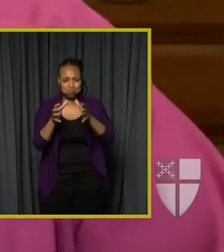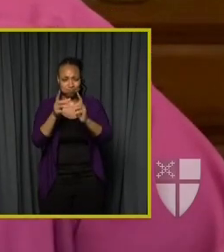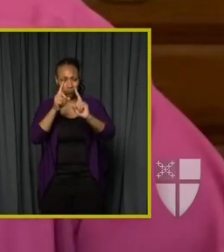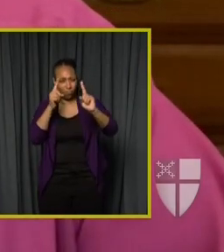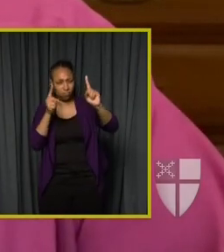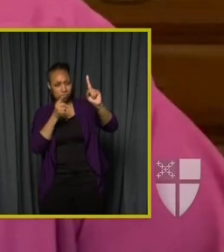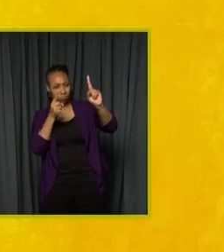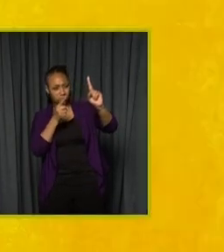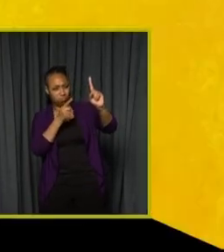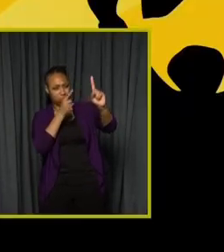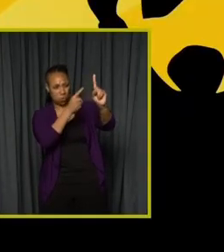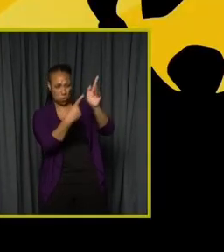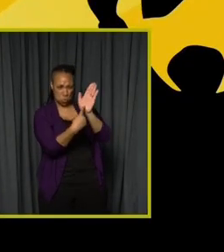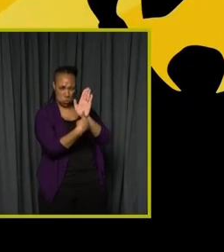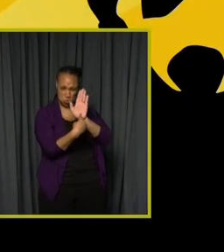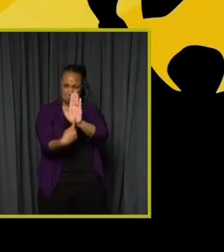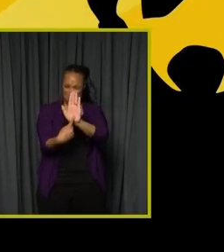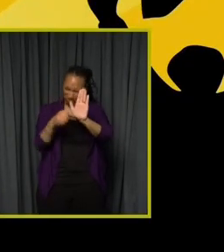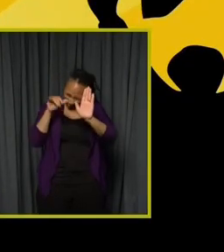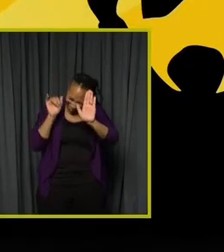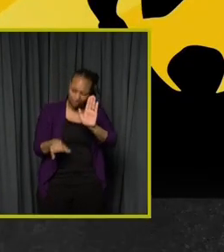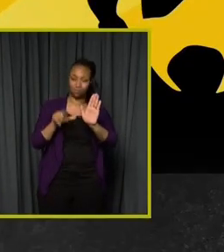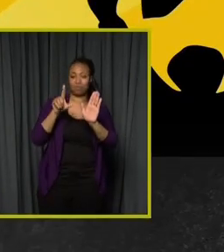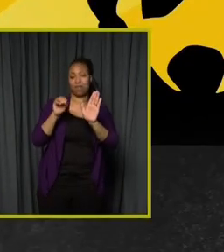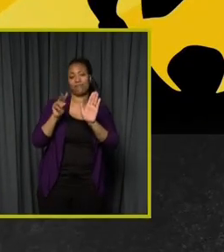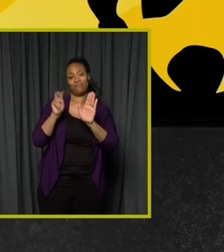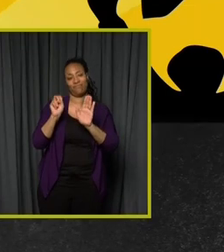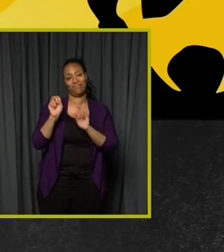way. Shall we pray?